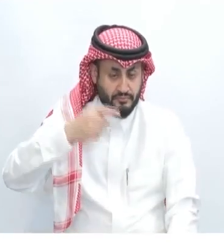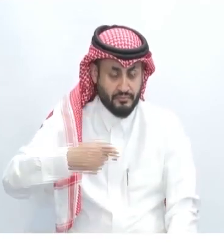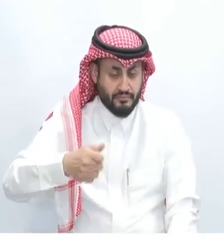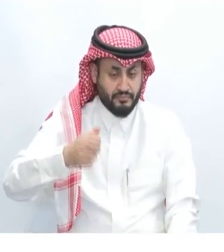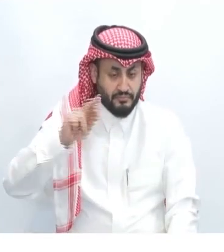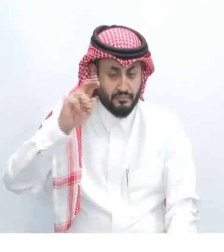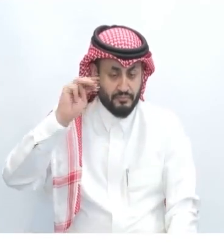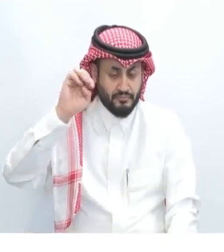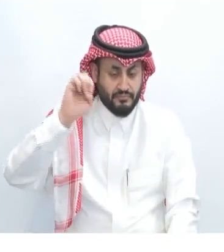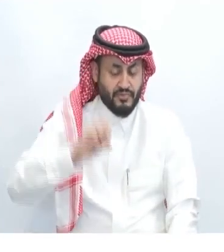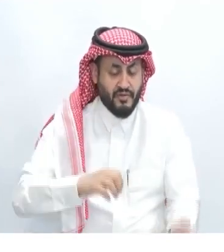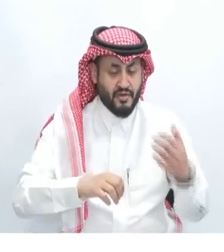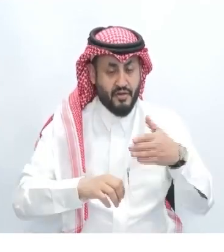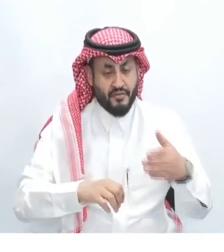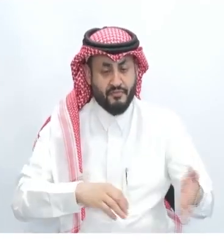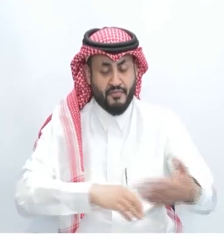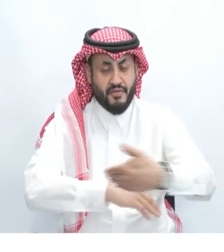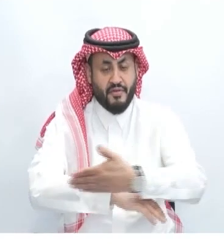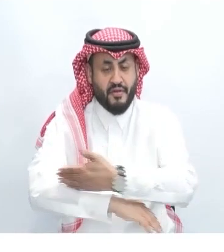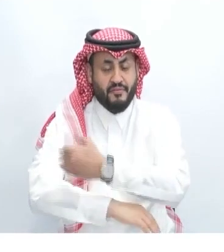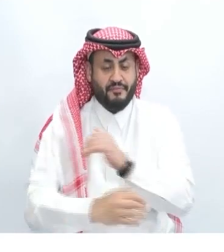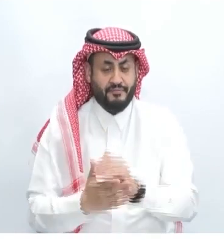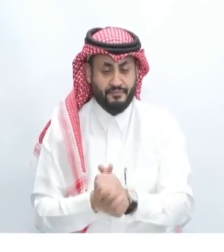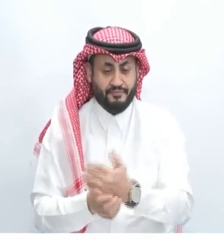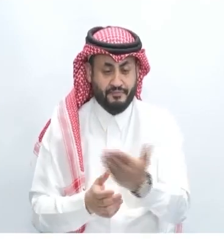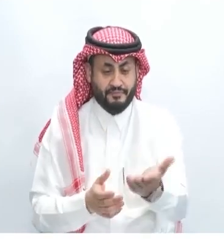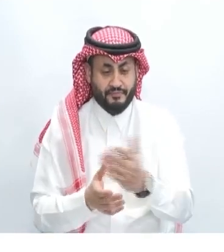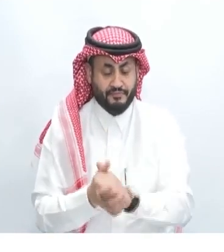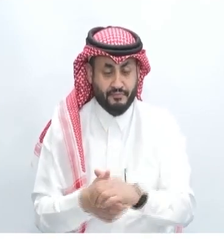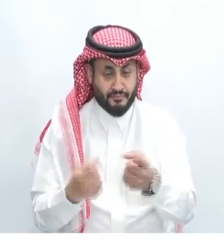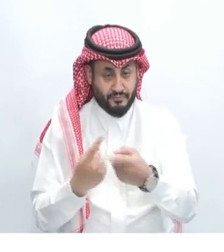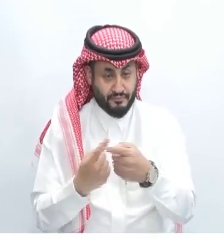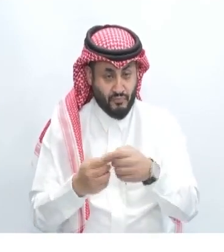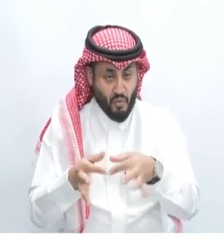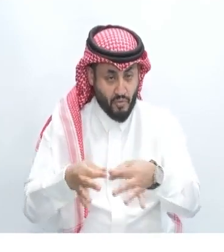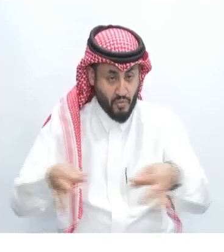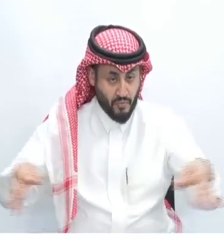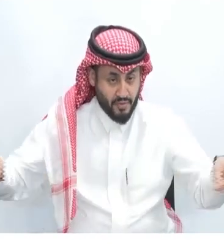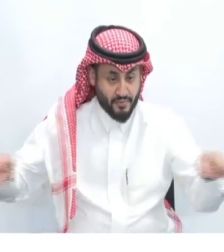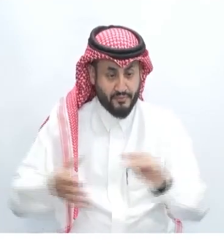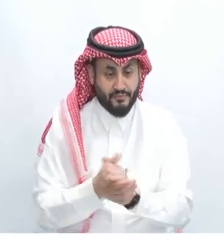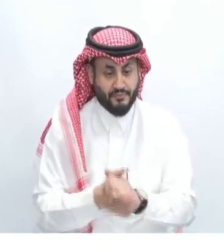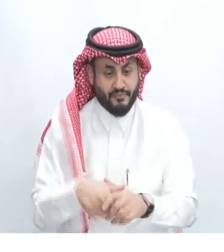arms. And also with snakes, we said that they are long,